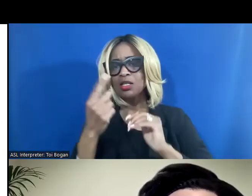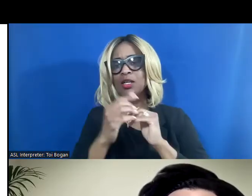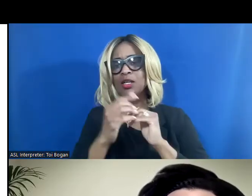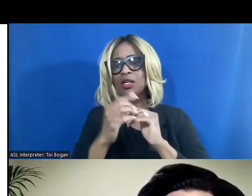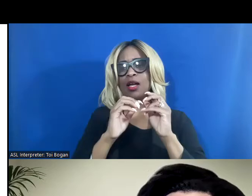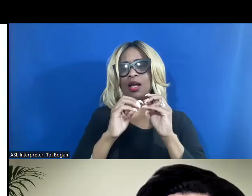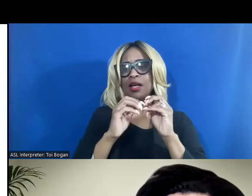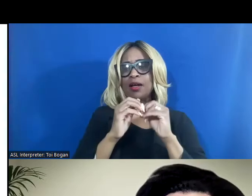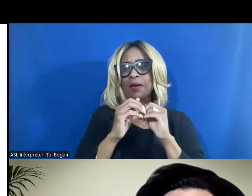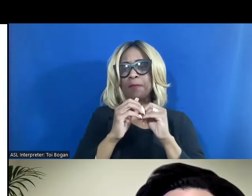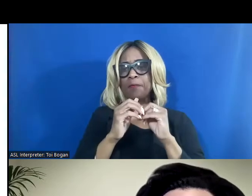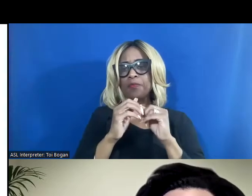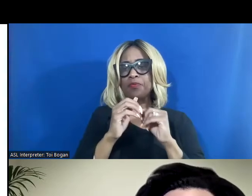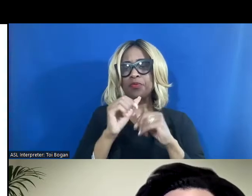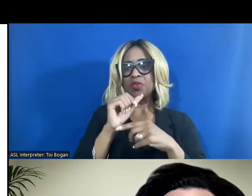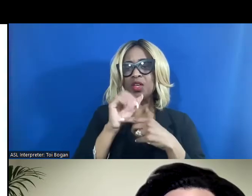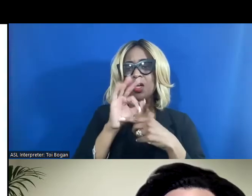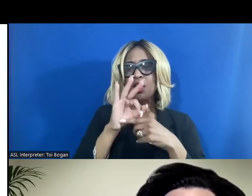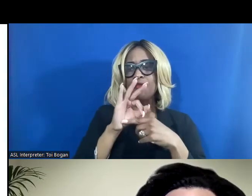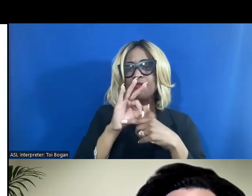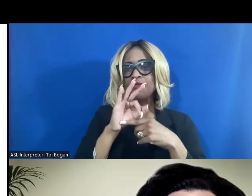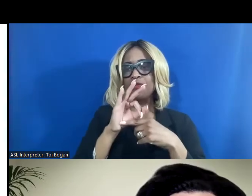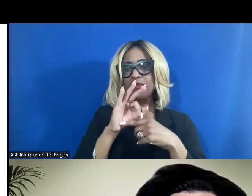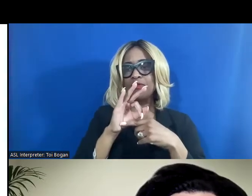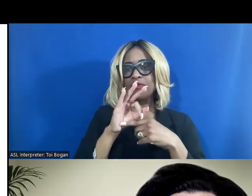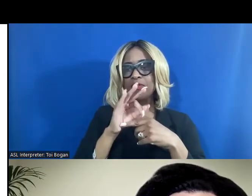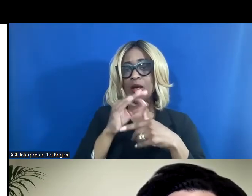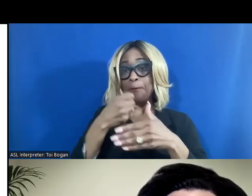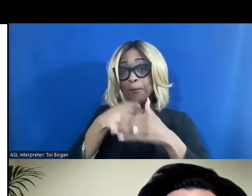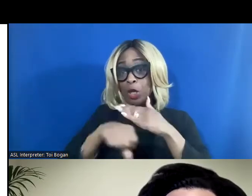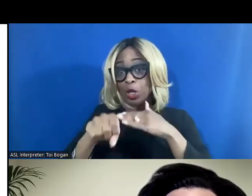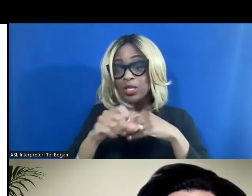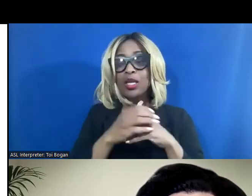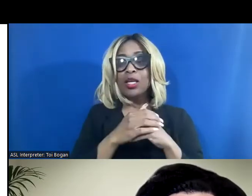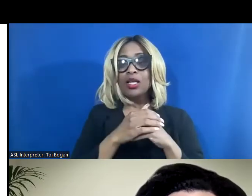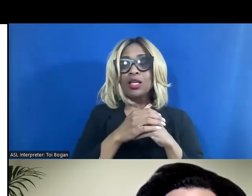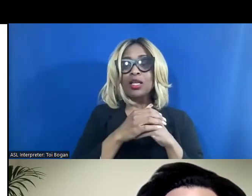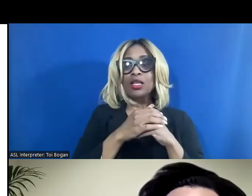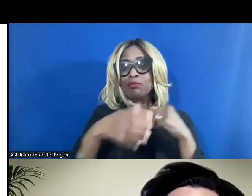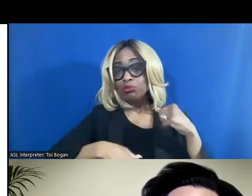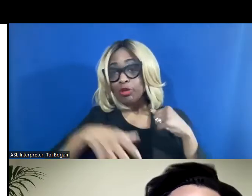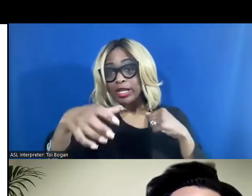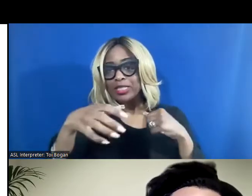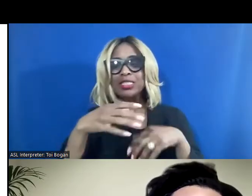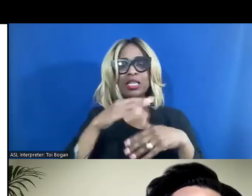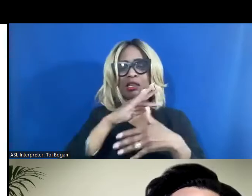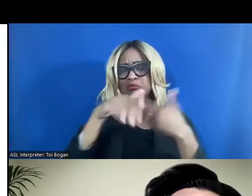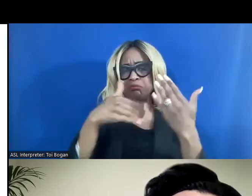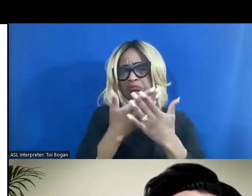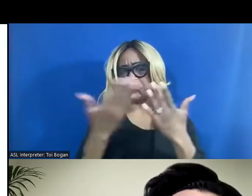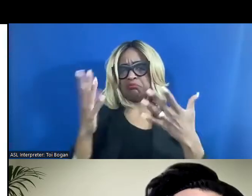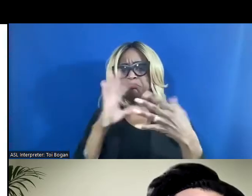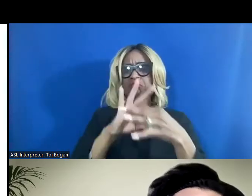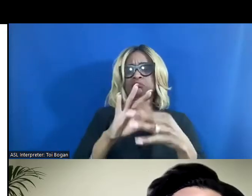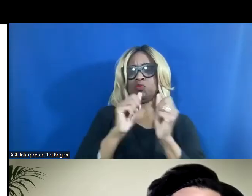a deeper understanding of birthing, pregnancy, and all of the factors that go into